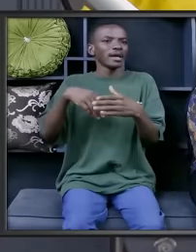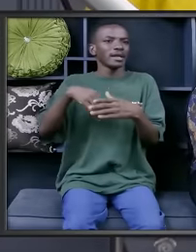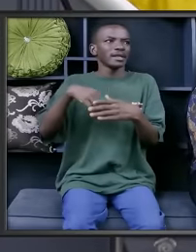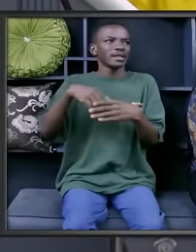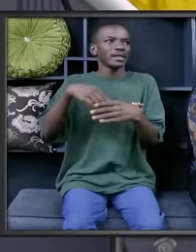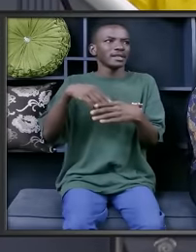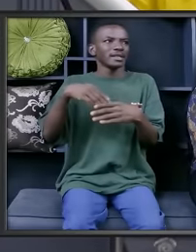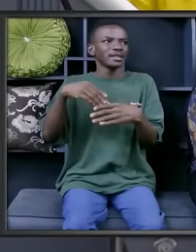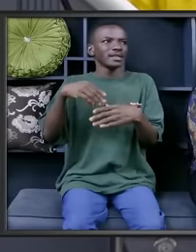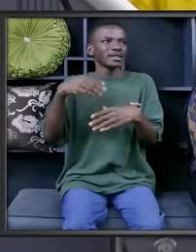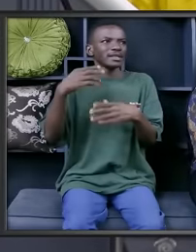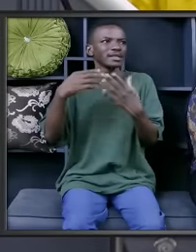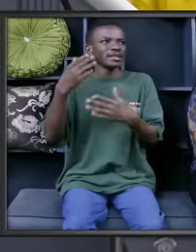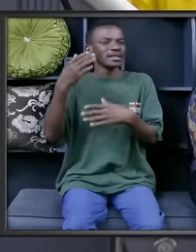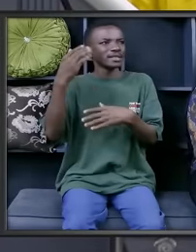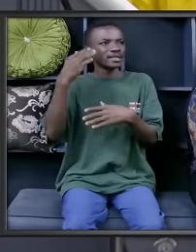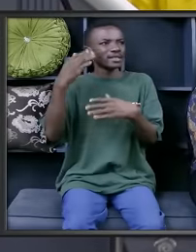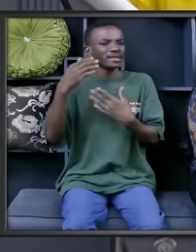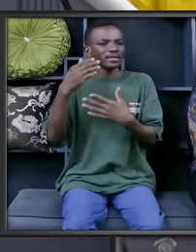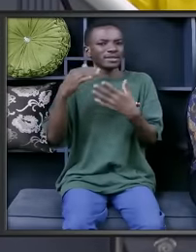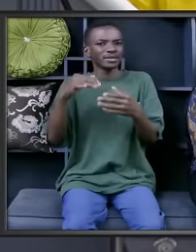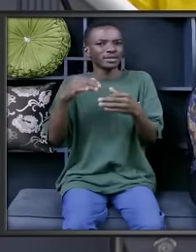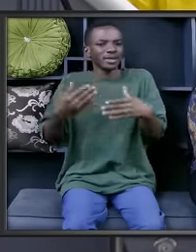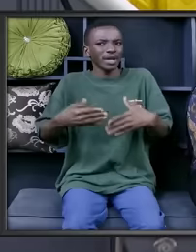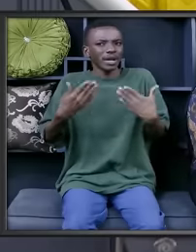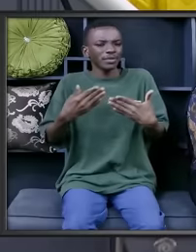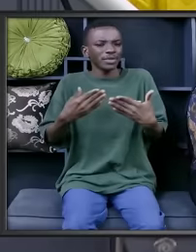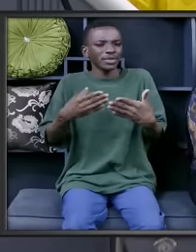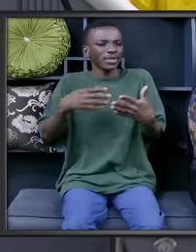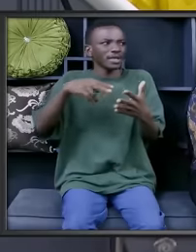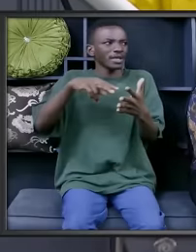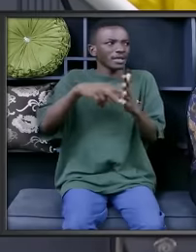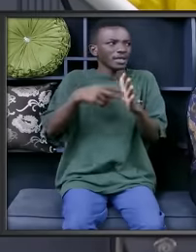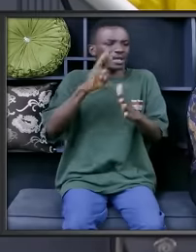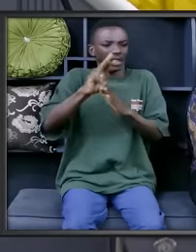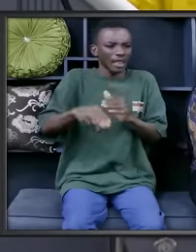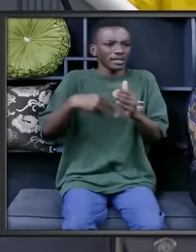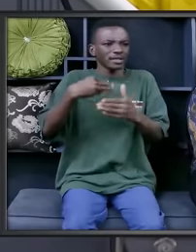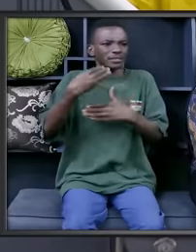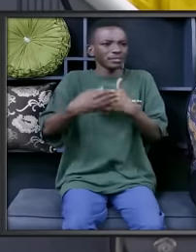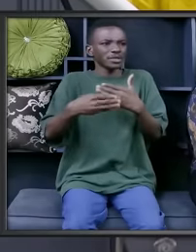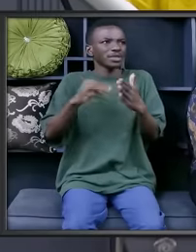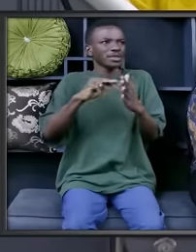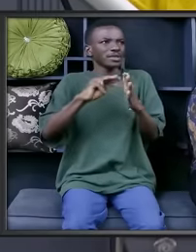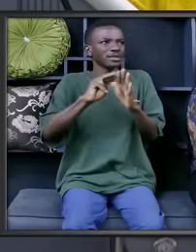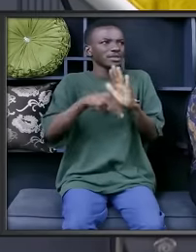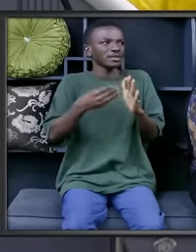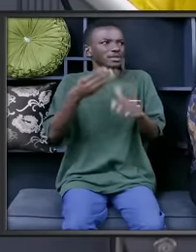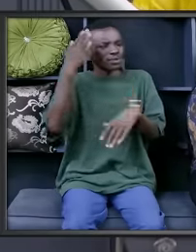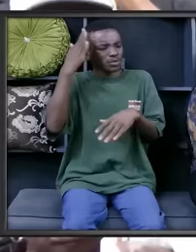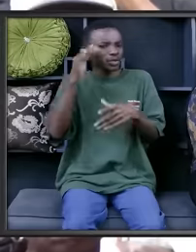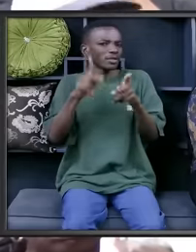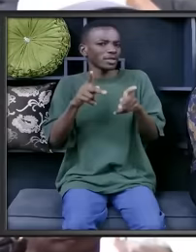he's whatever they call it. He go dey happy this minute. Now, the next minute. You no go sabi the person where you